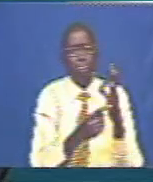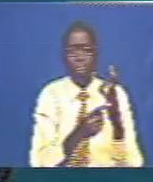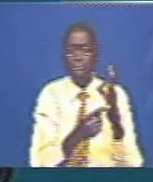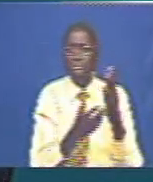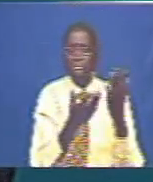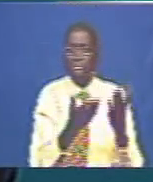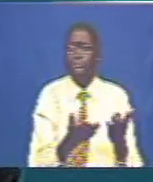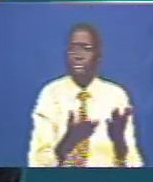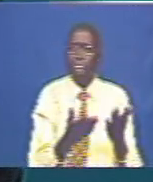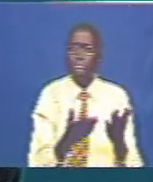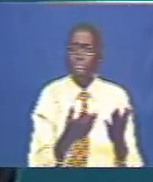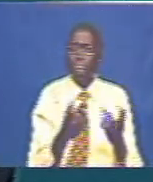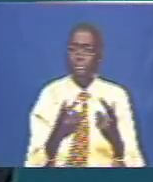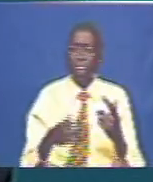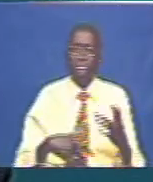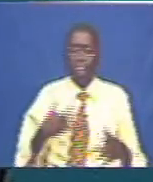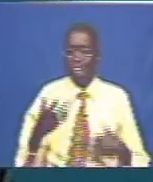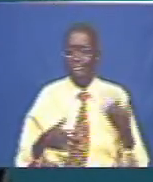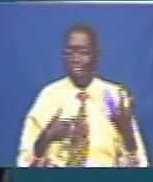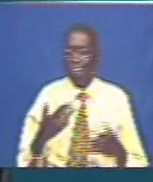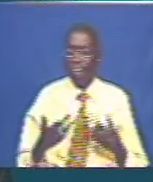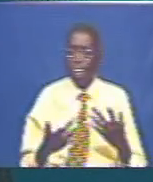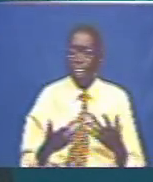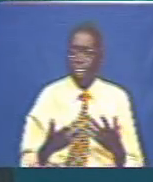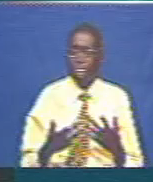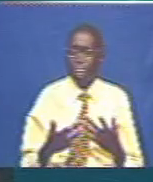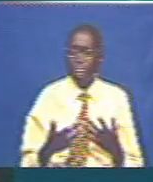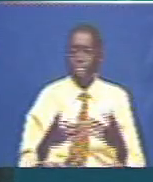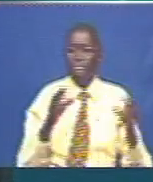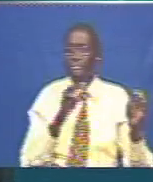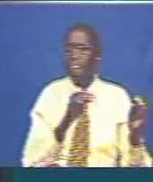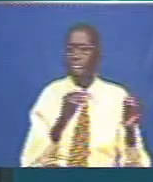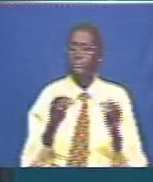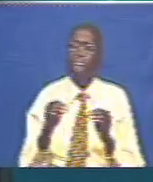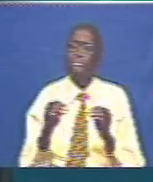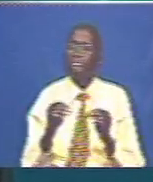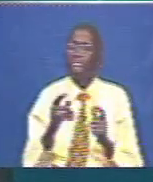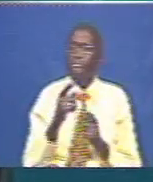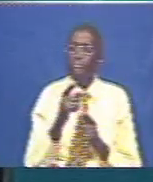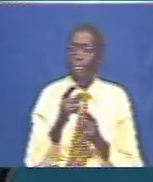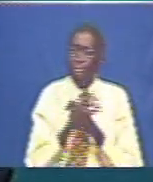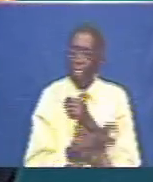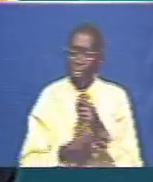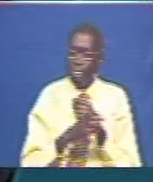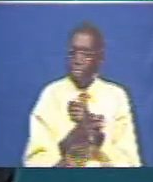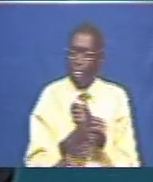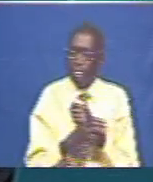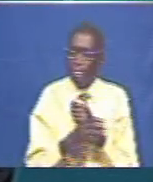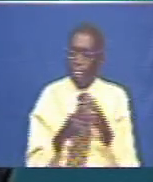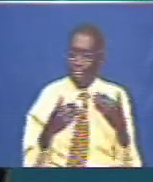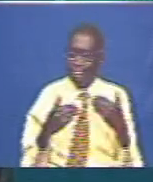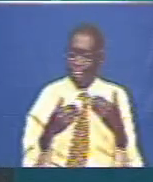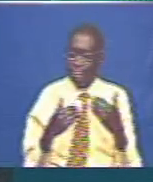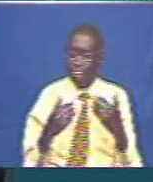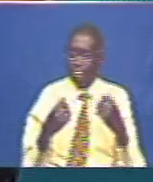whereby, you know, they feel that you know, the movement, this movement in this country, is having a number